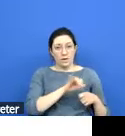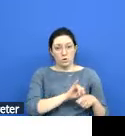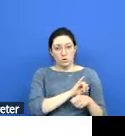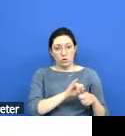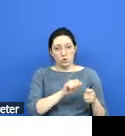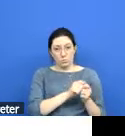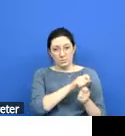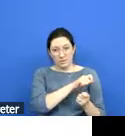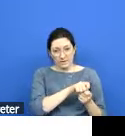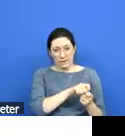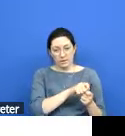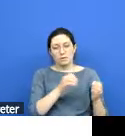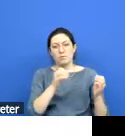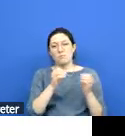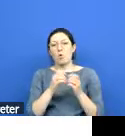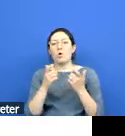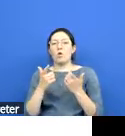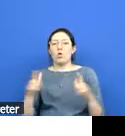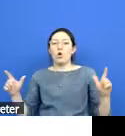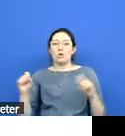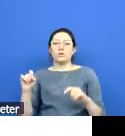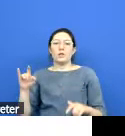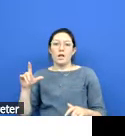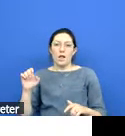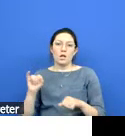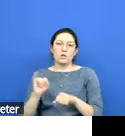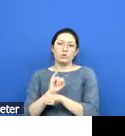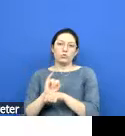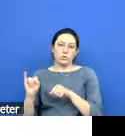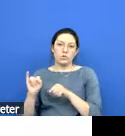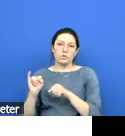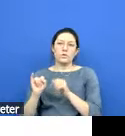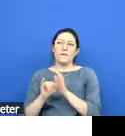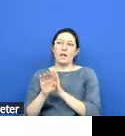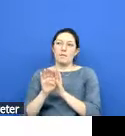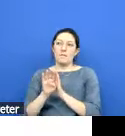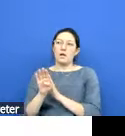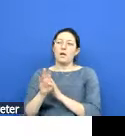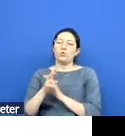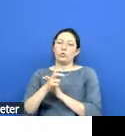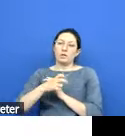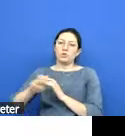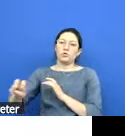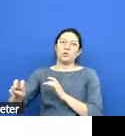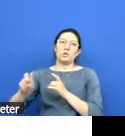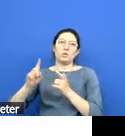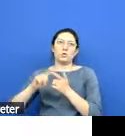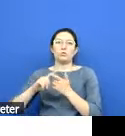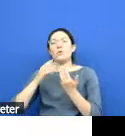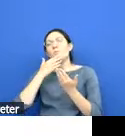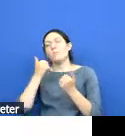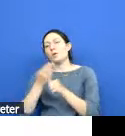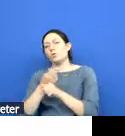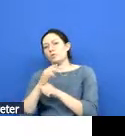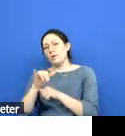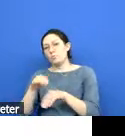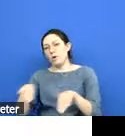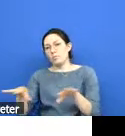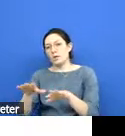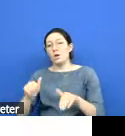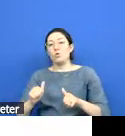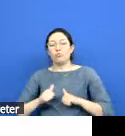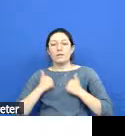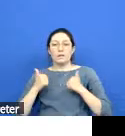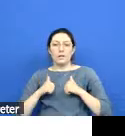more large scale industrial development, and transitioning it to what we believe is a better use of the property, which is